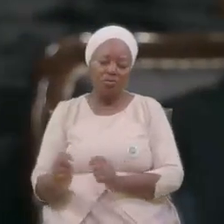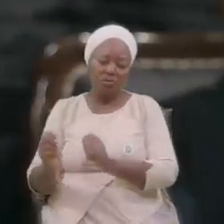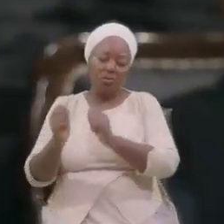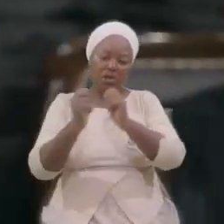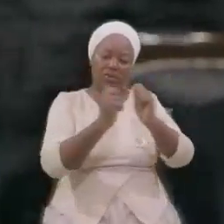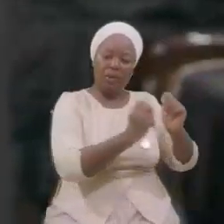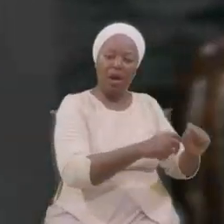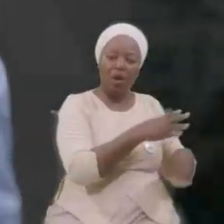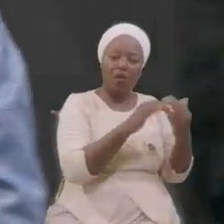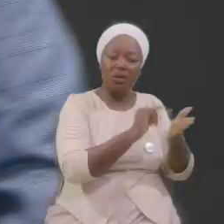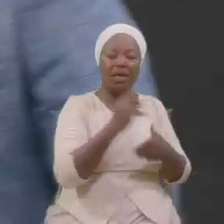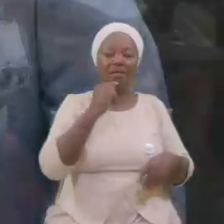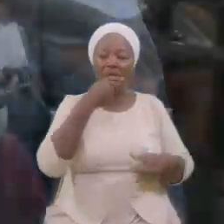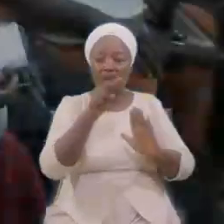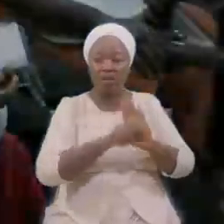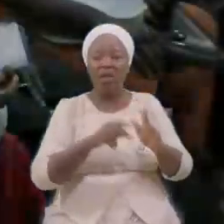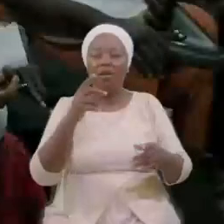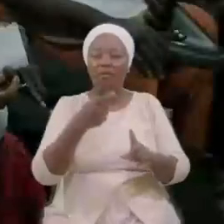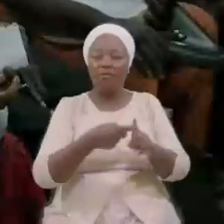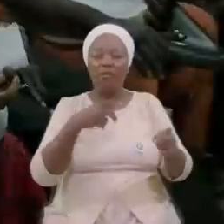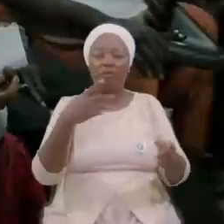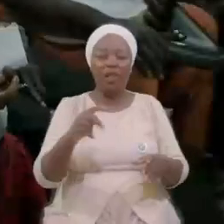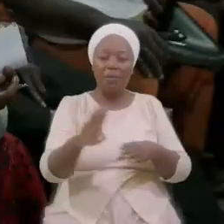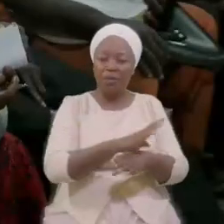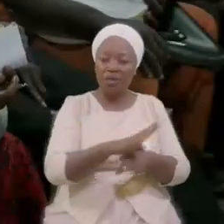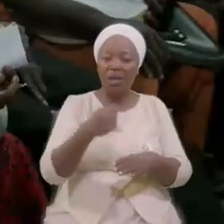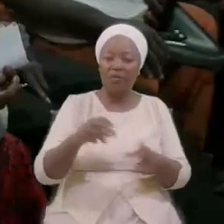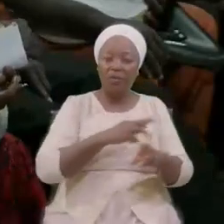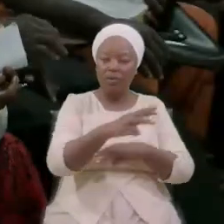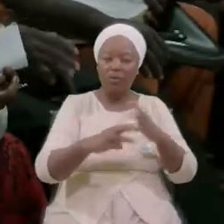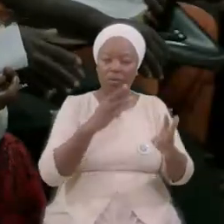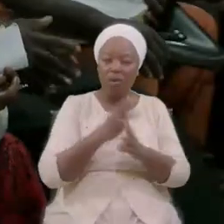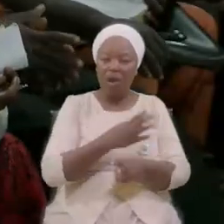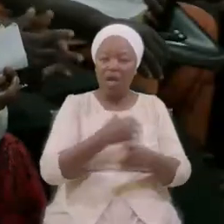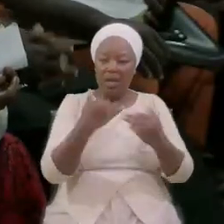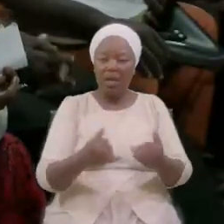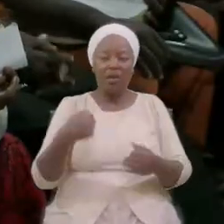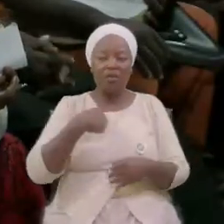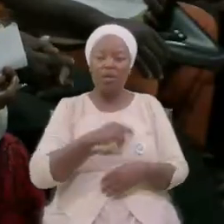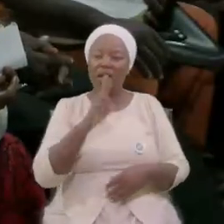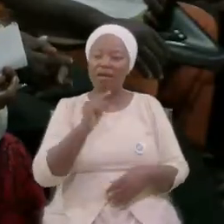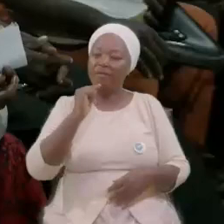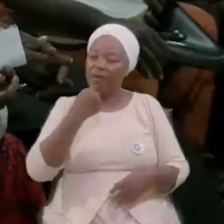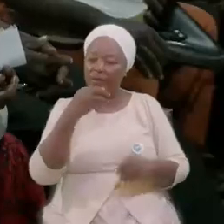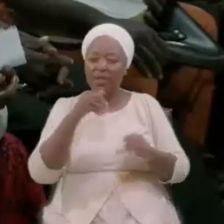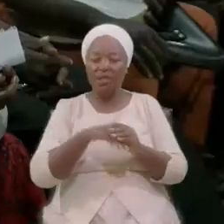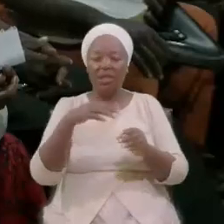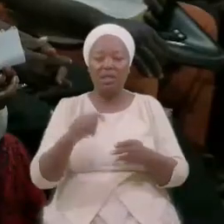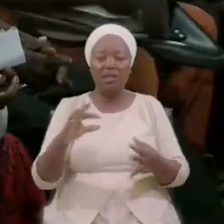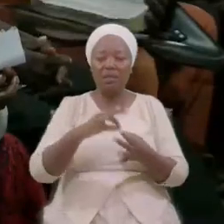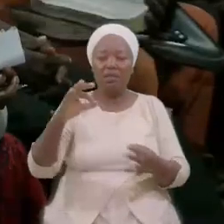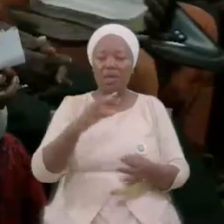fervency from the business of the world, and now we're fervent in the spirit, and